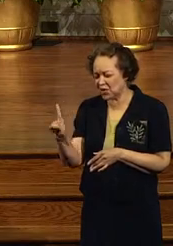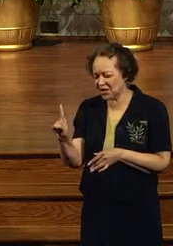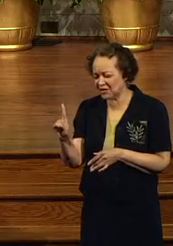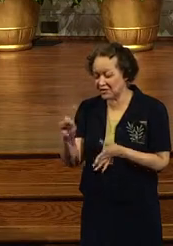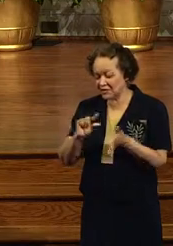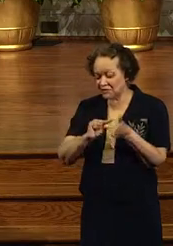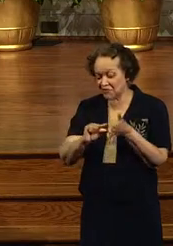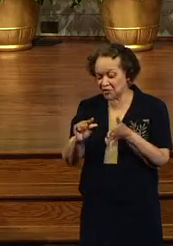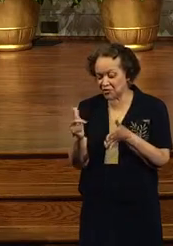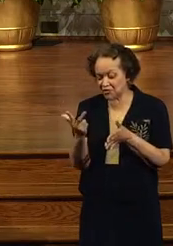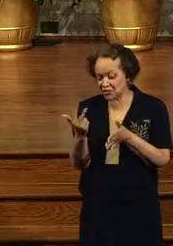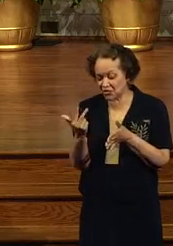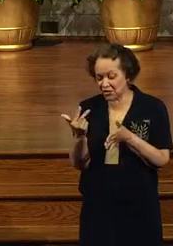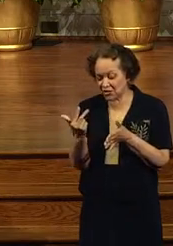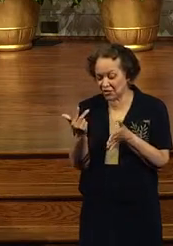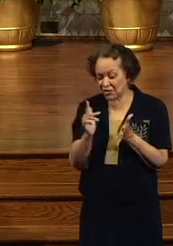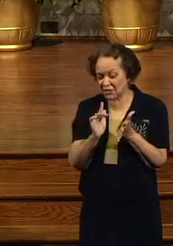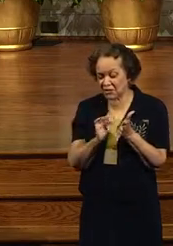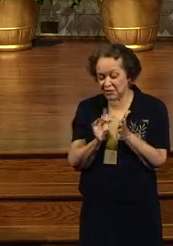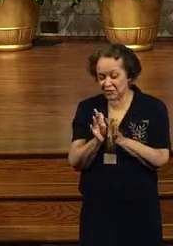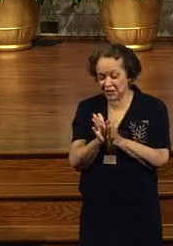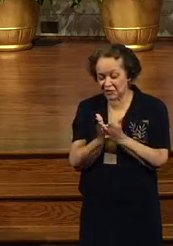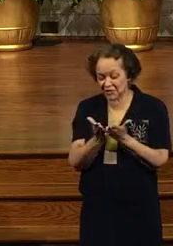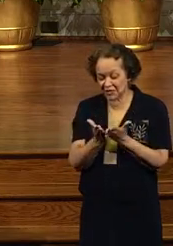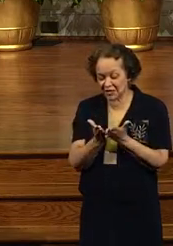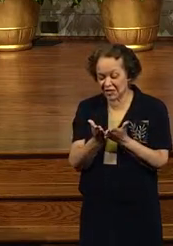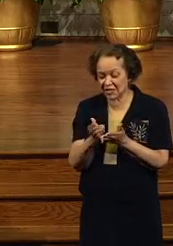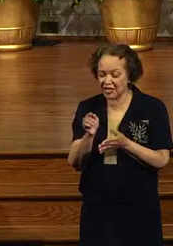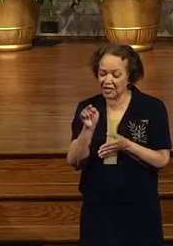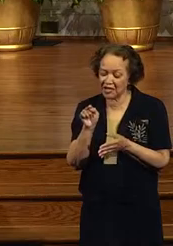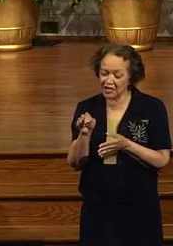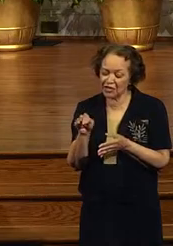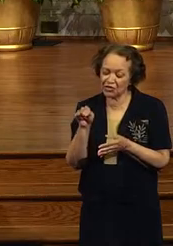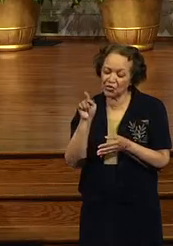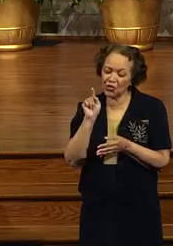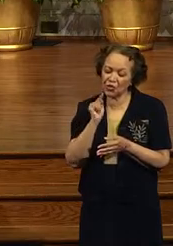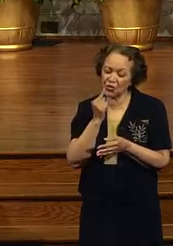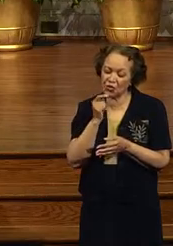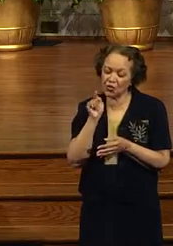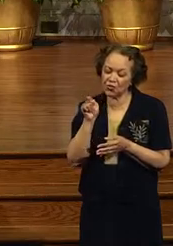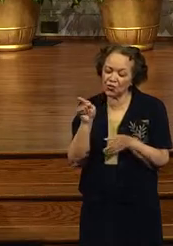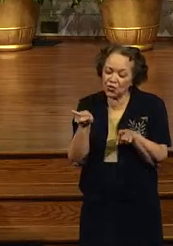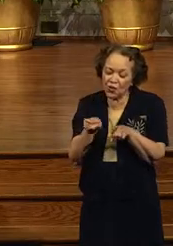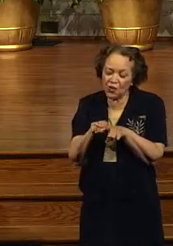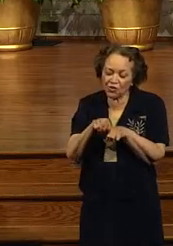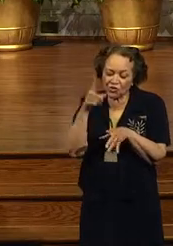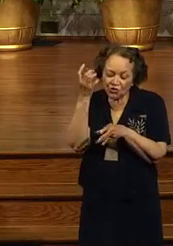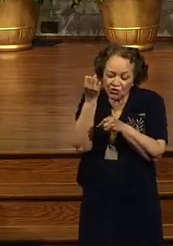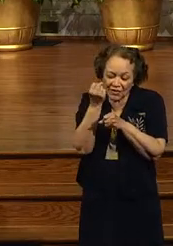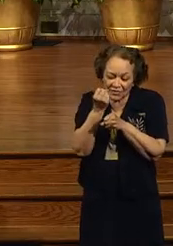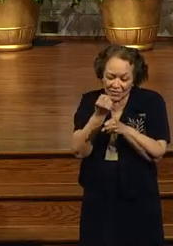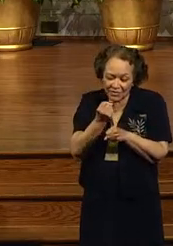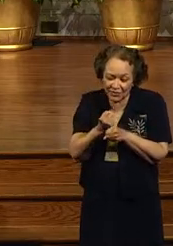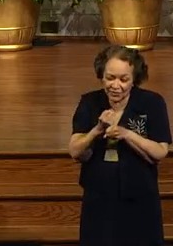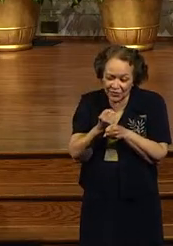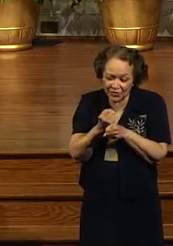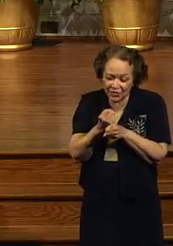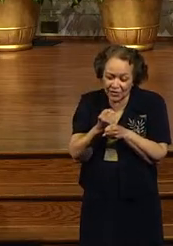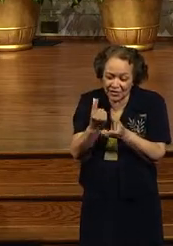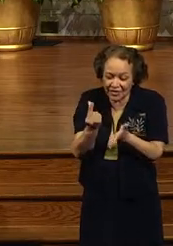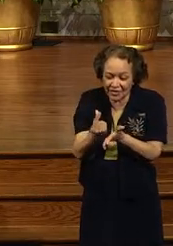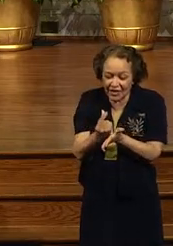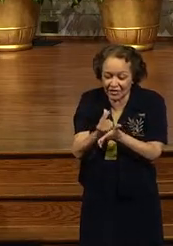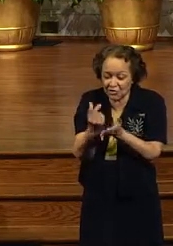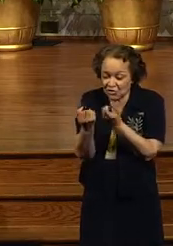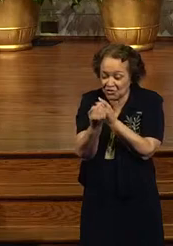Bible says, in whom you also trusted, after that you heard the word of the truth, the gospel of your salvation,